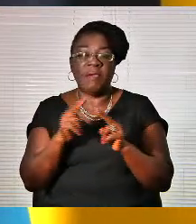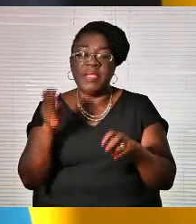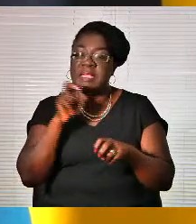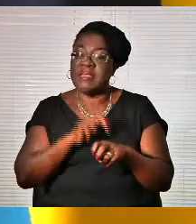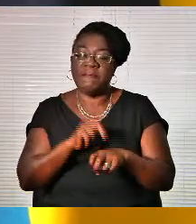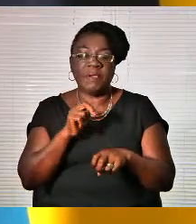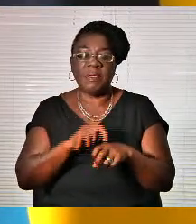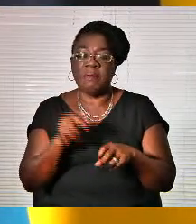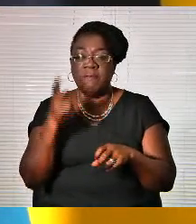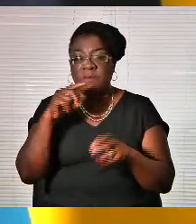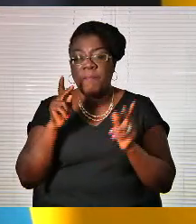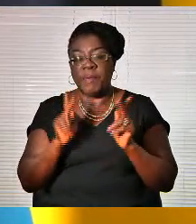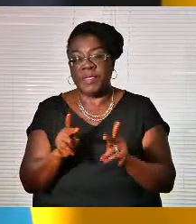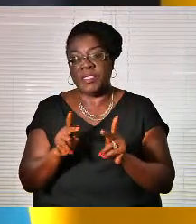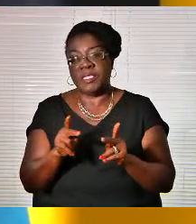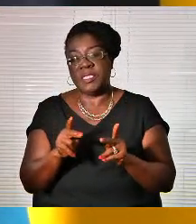season,